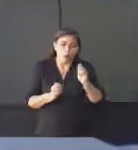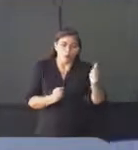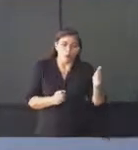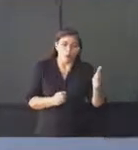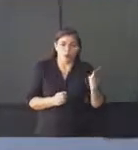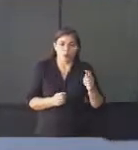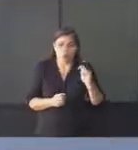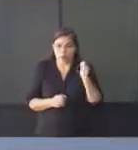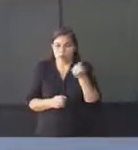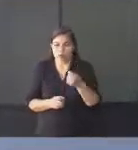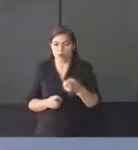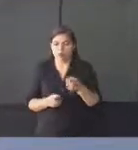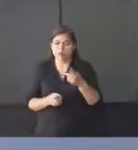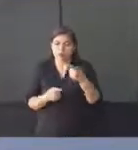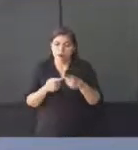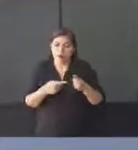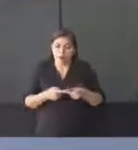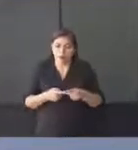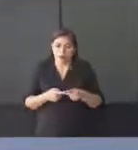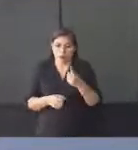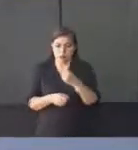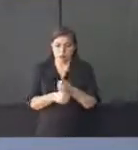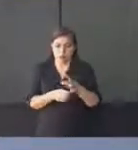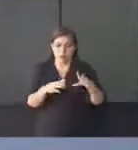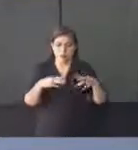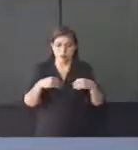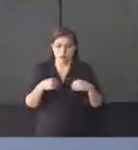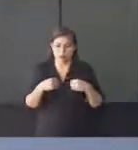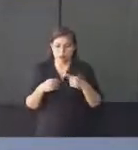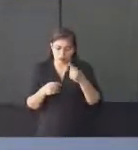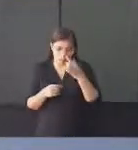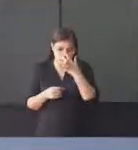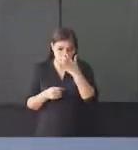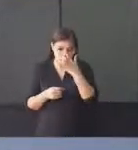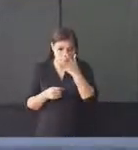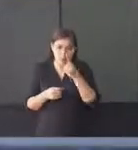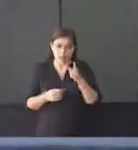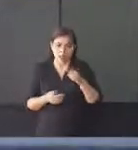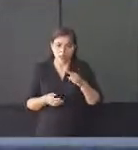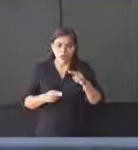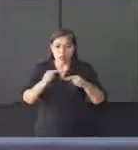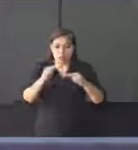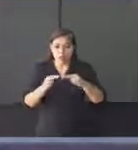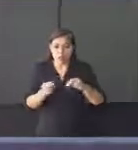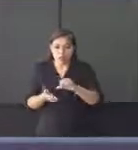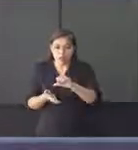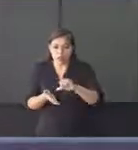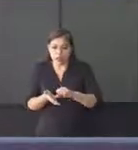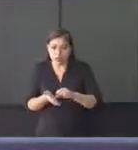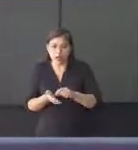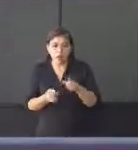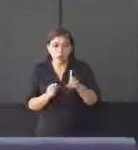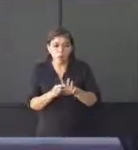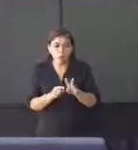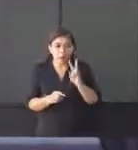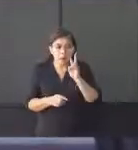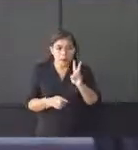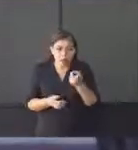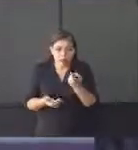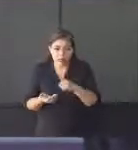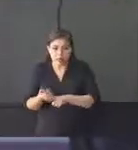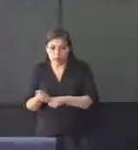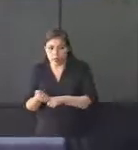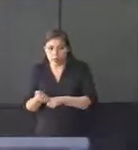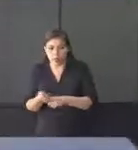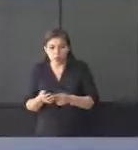well as those that need protection, unlike the first center, which is handled centrally. This is